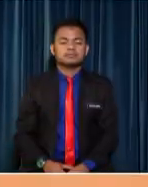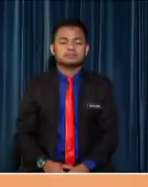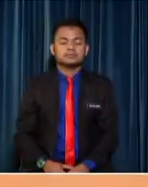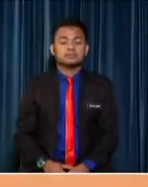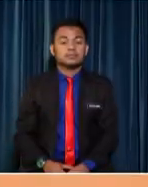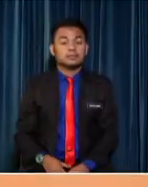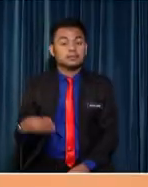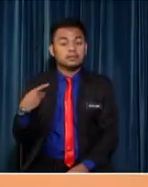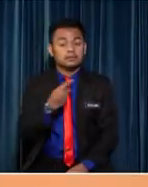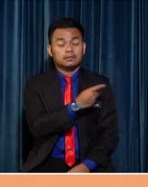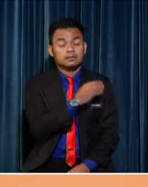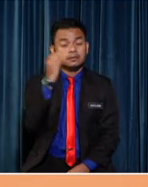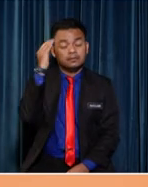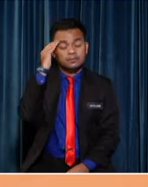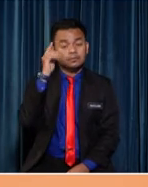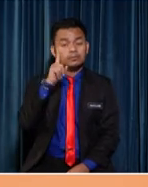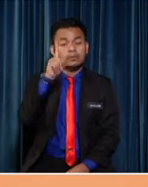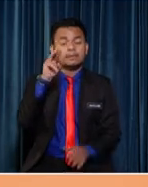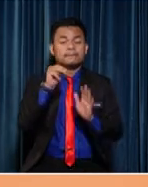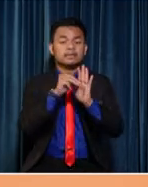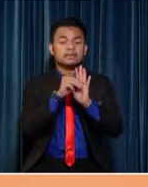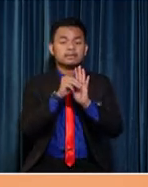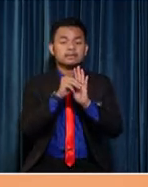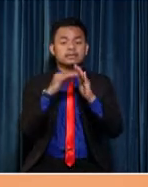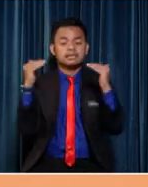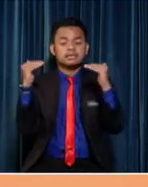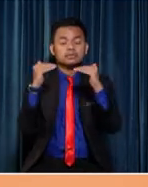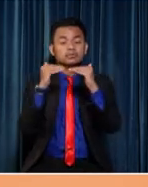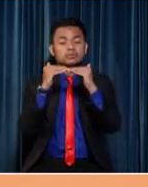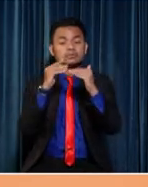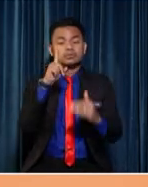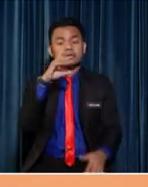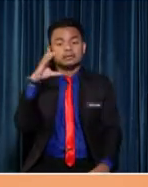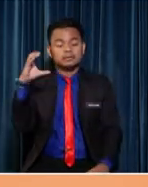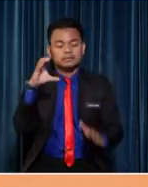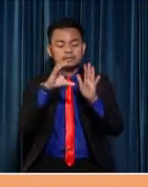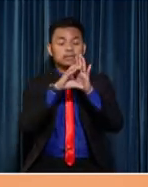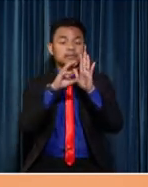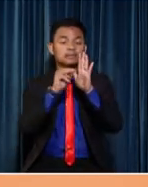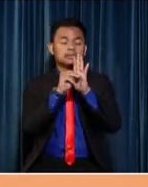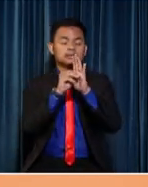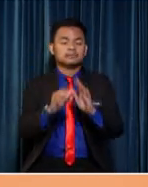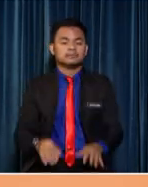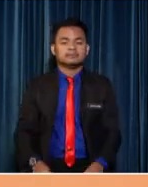We know that 1 meter is equal to 100 centimeters.